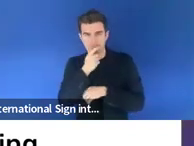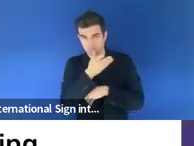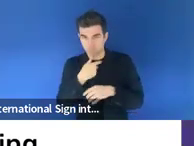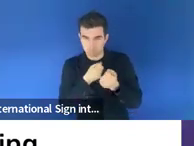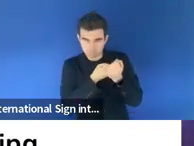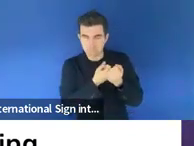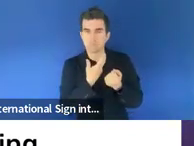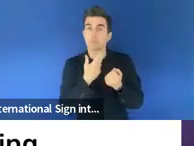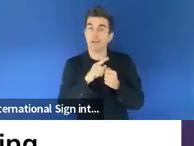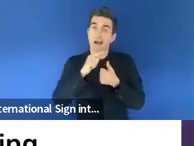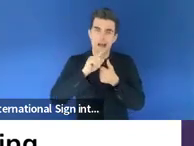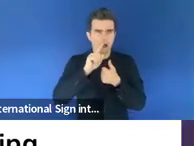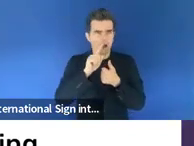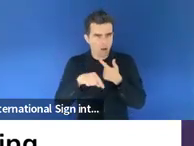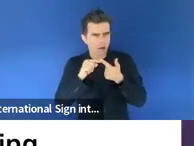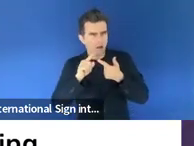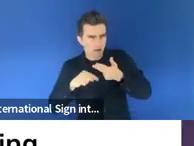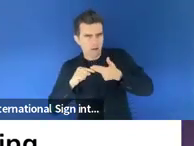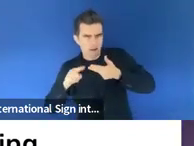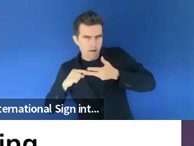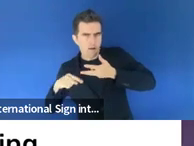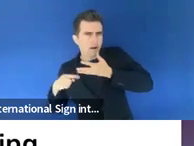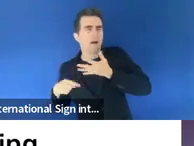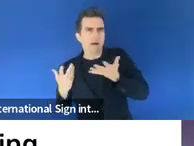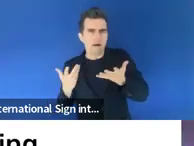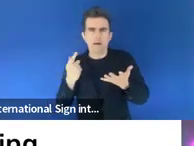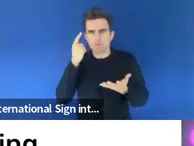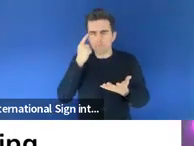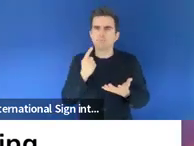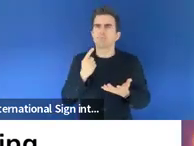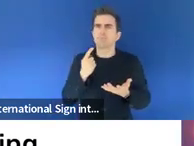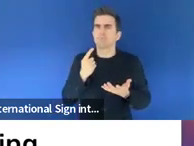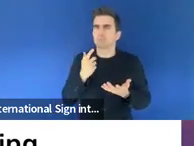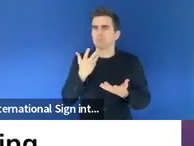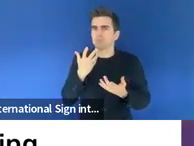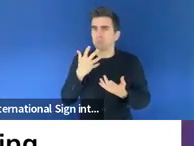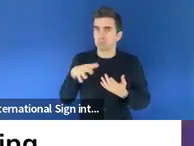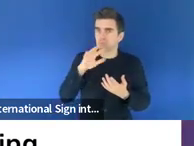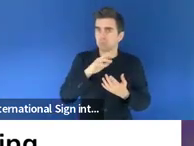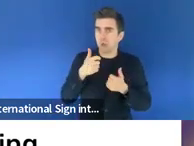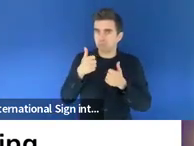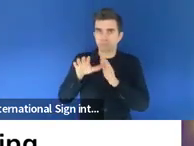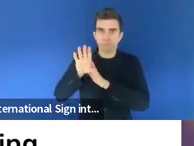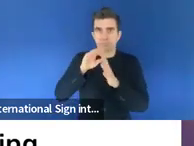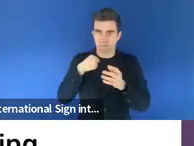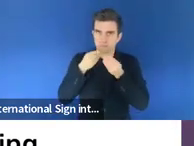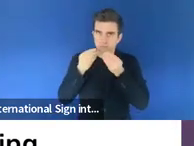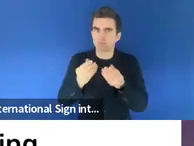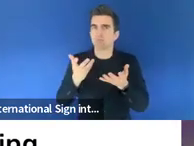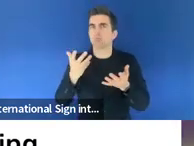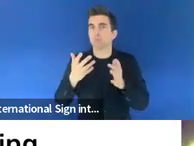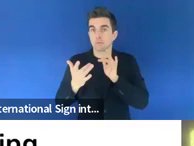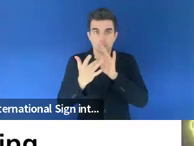This is what matters whenever we're doing what we're doing, because often the primary benefit, even though it's nice to know